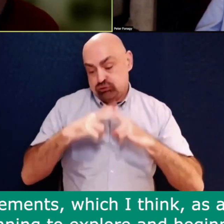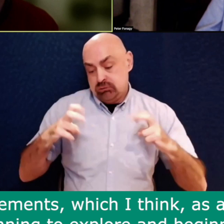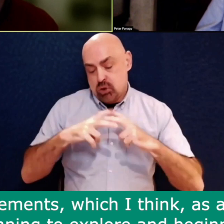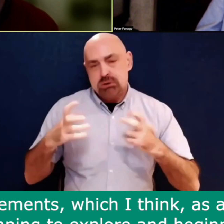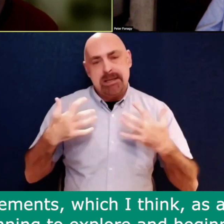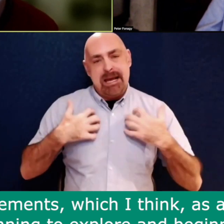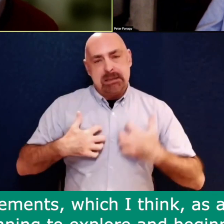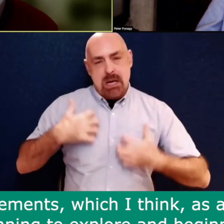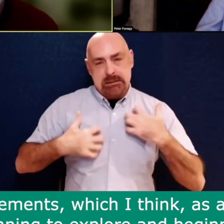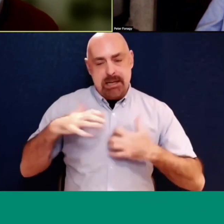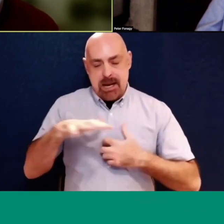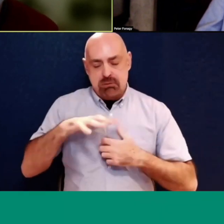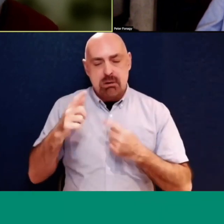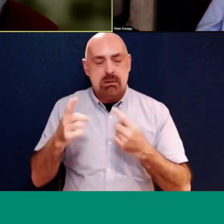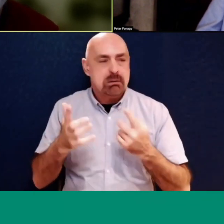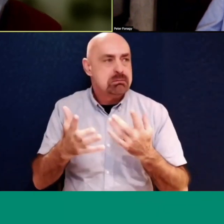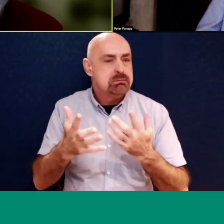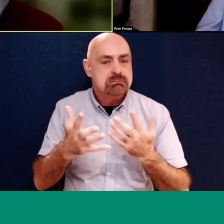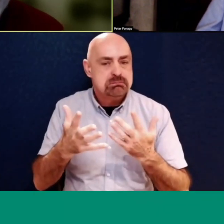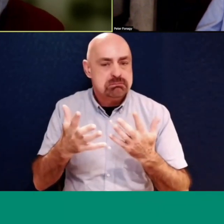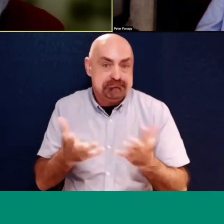to explore and beginning to think